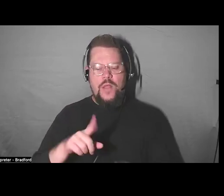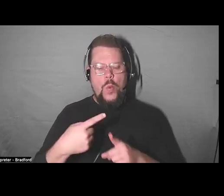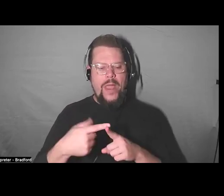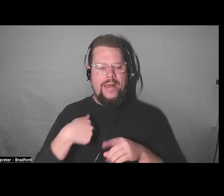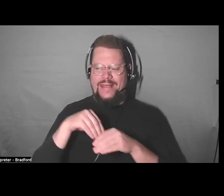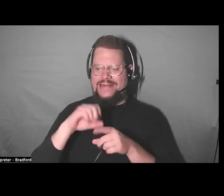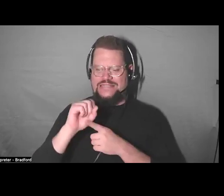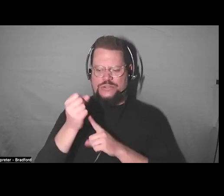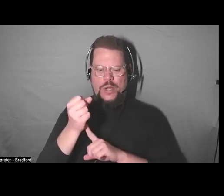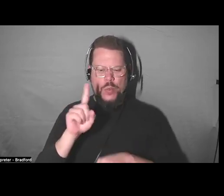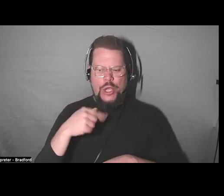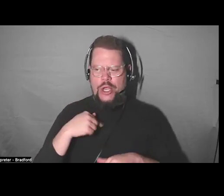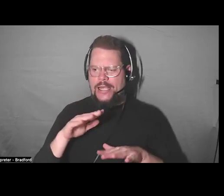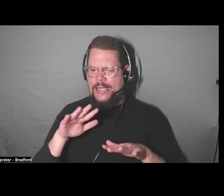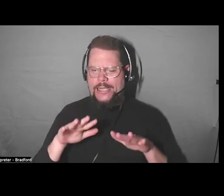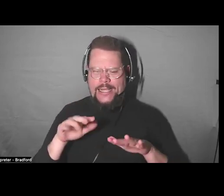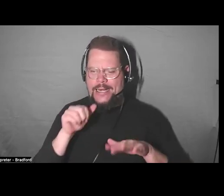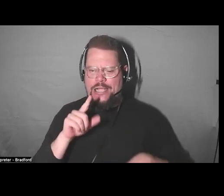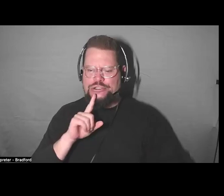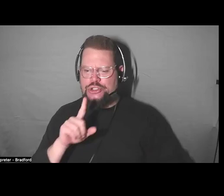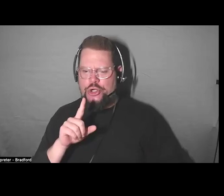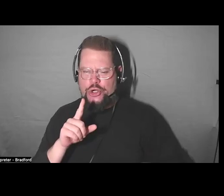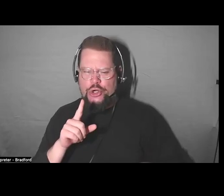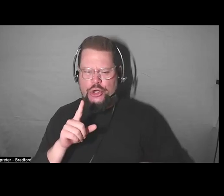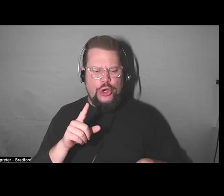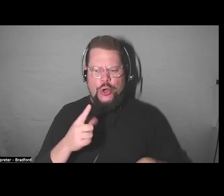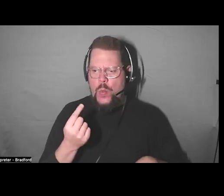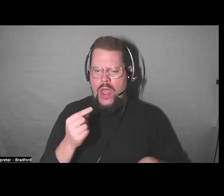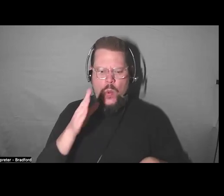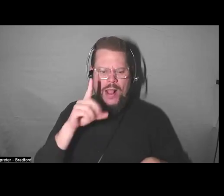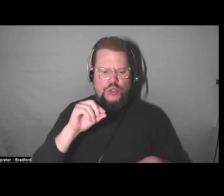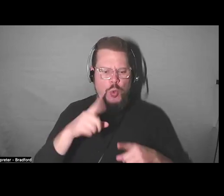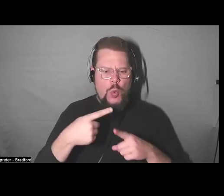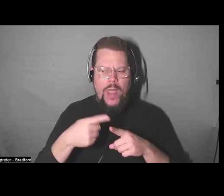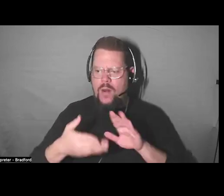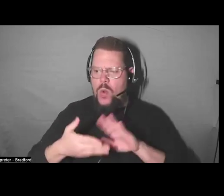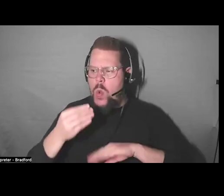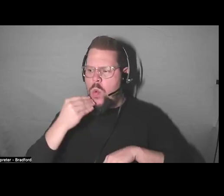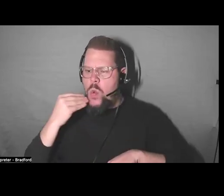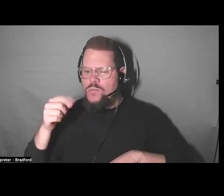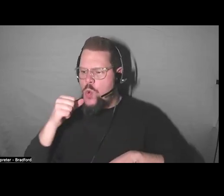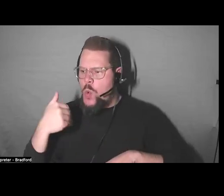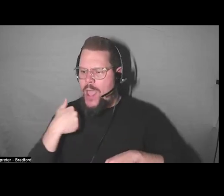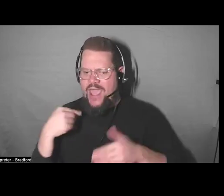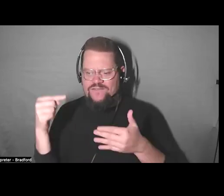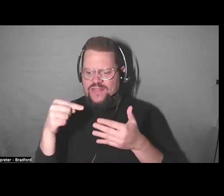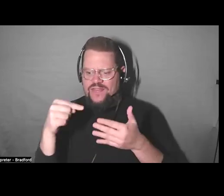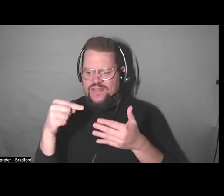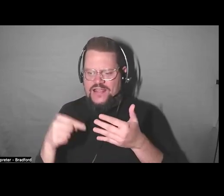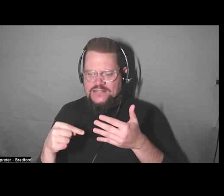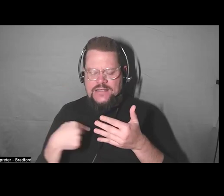oh, but it doesn't build grammar. Oh, but it's specific to this one context. What are they going to do when they go home and they don't have it anymore? I always kind of try to come back